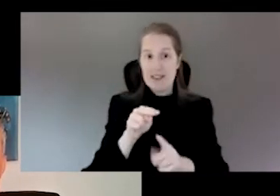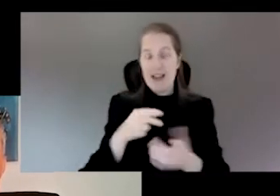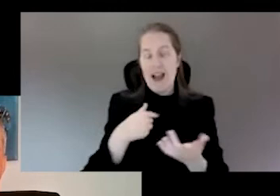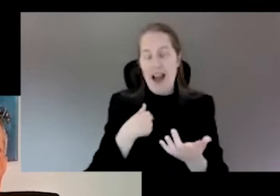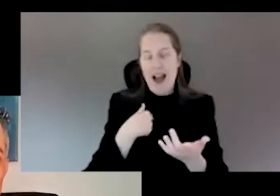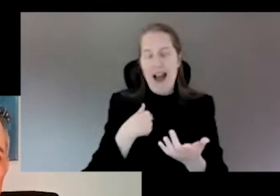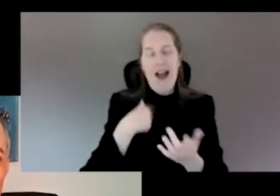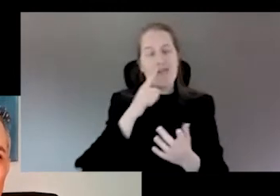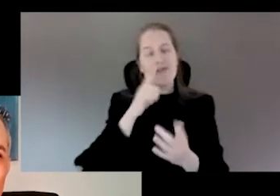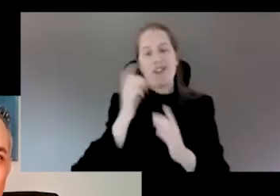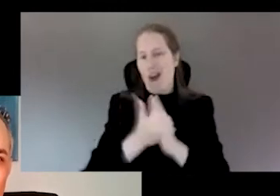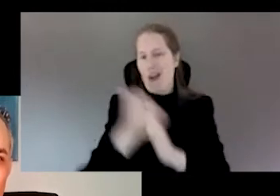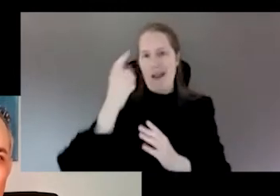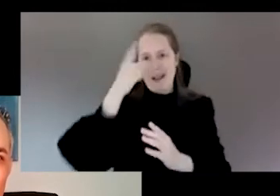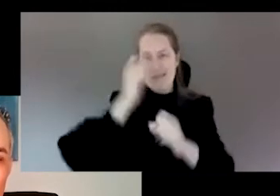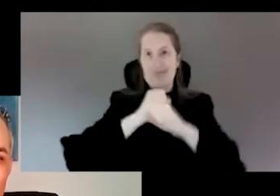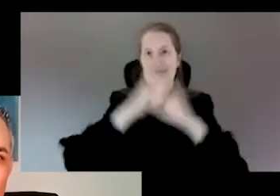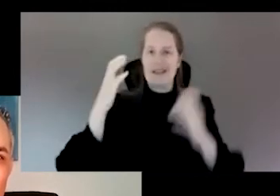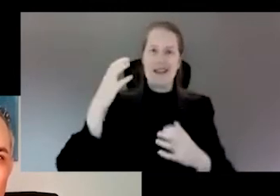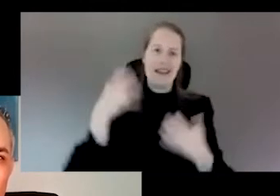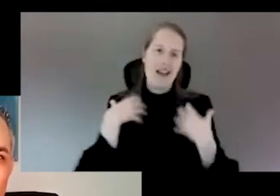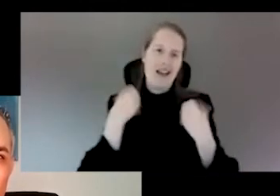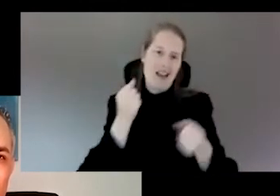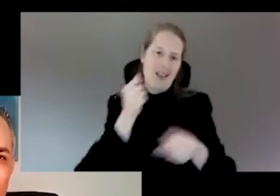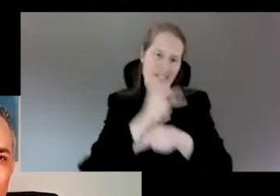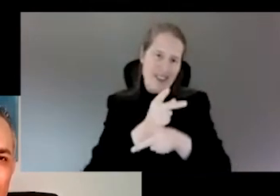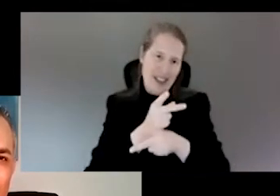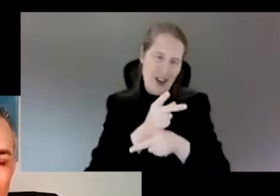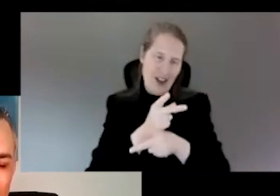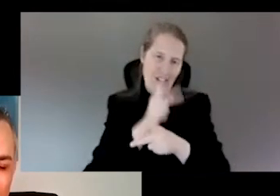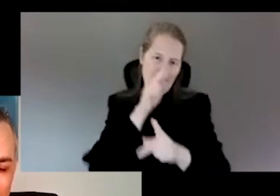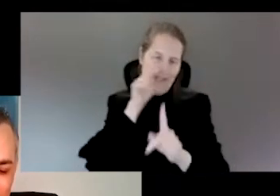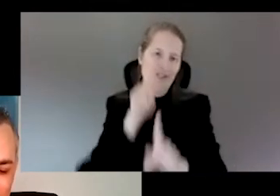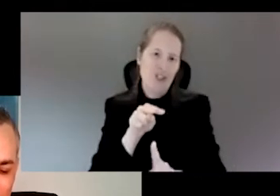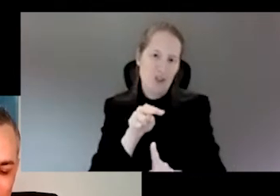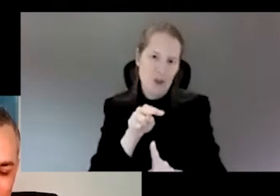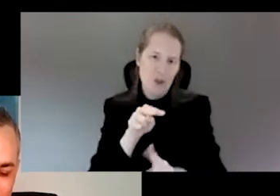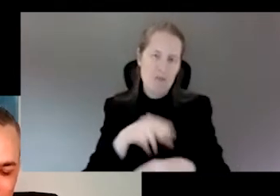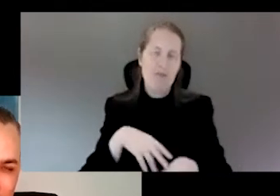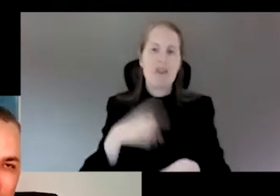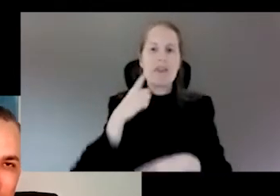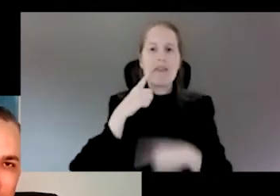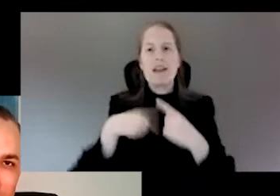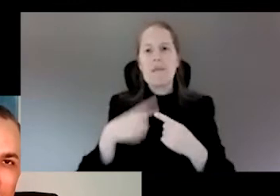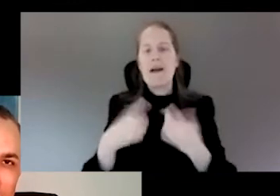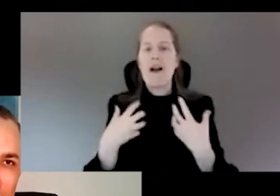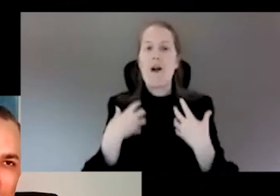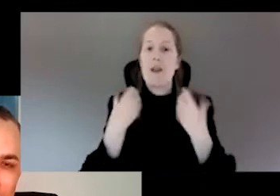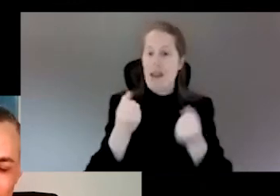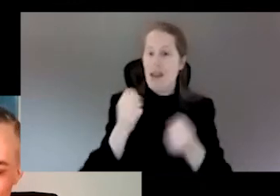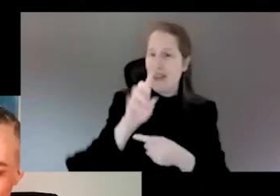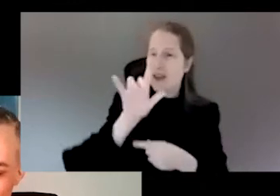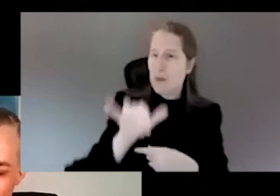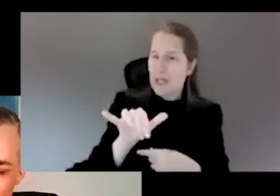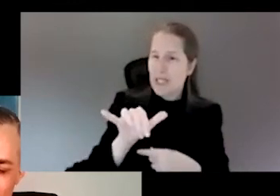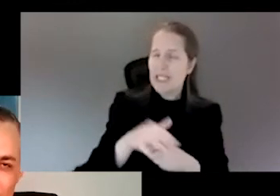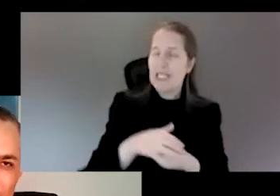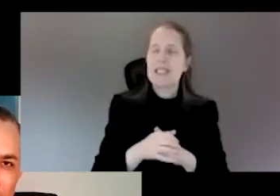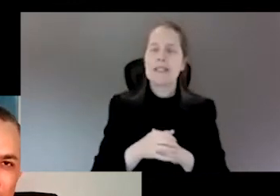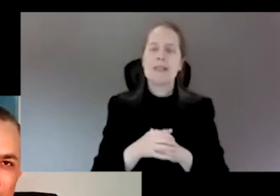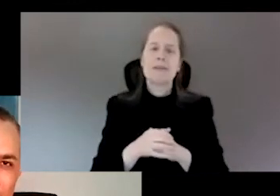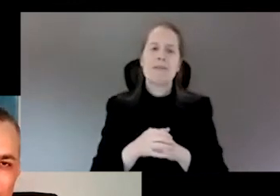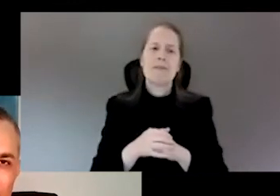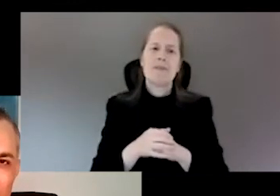my healthcare hat, and I think about health equity. And to me, it's really